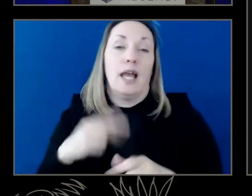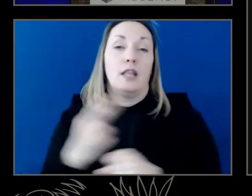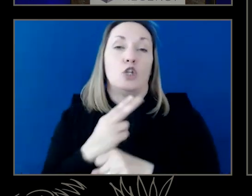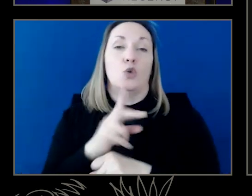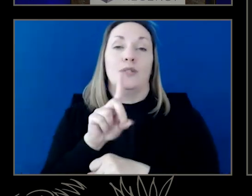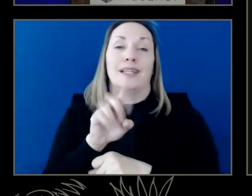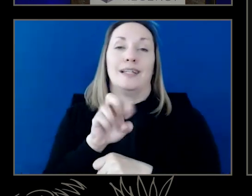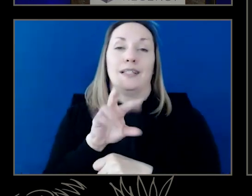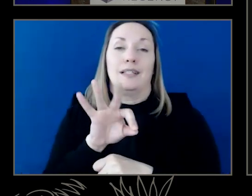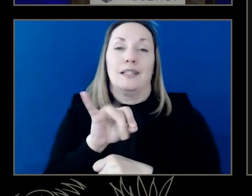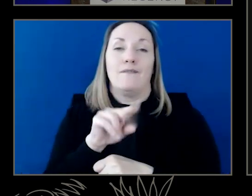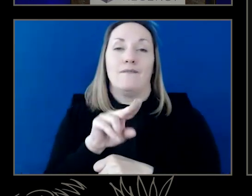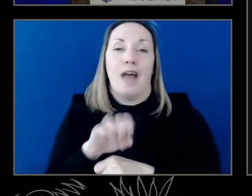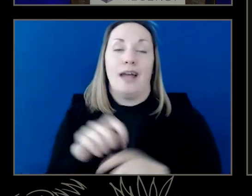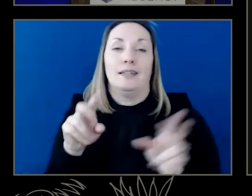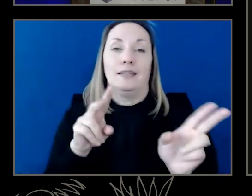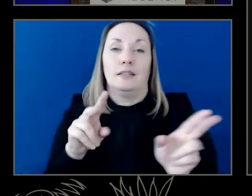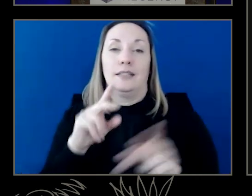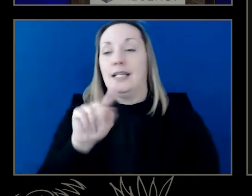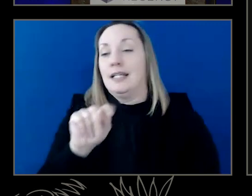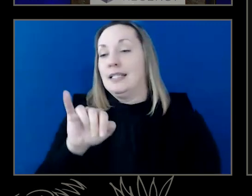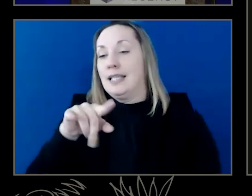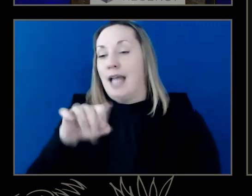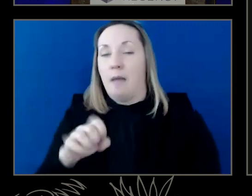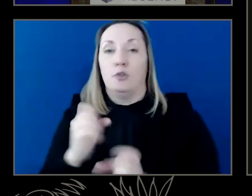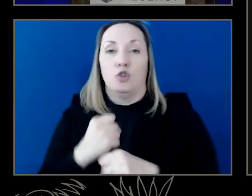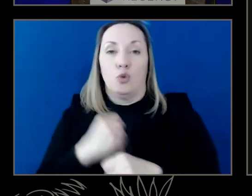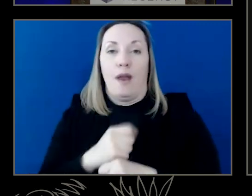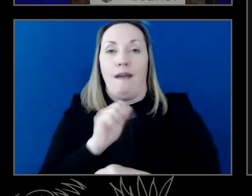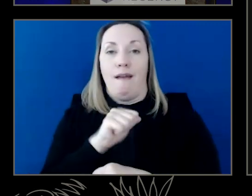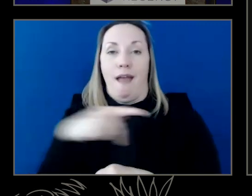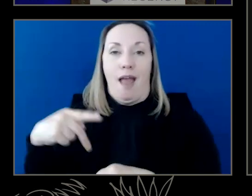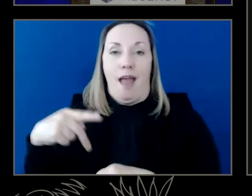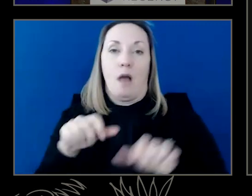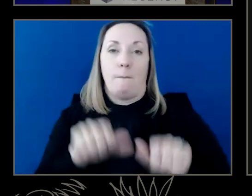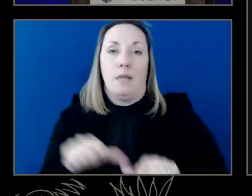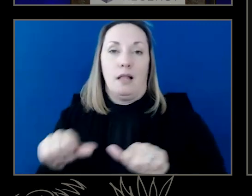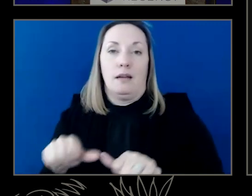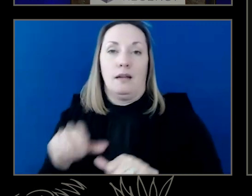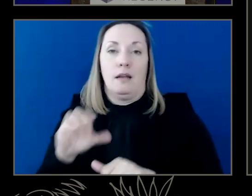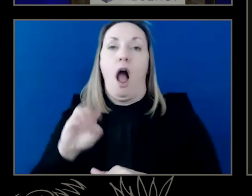type to create an app ability object.